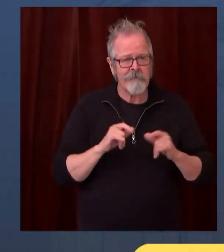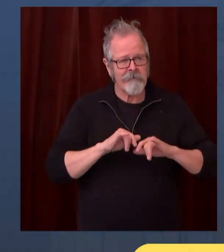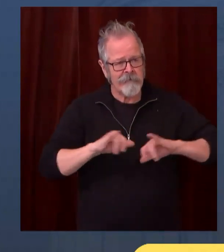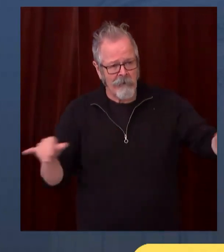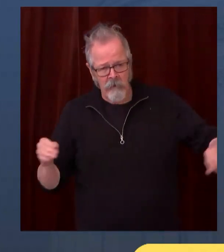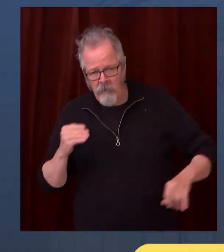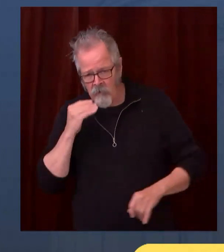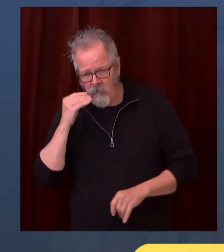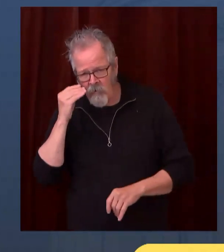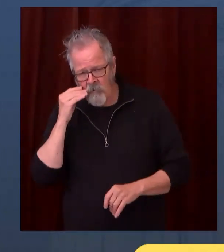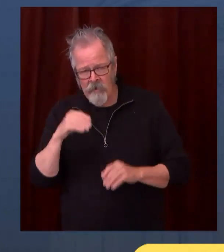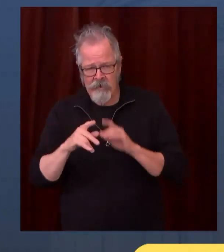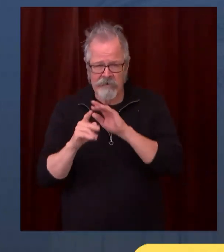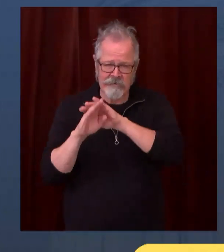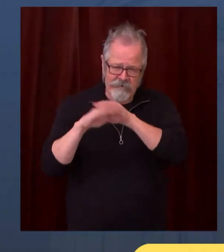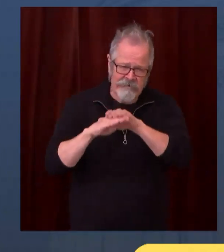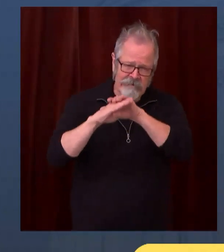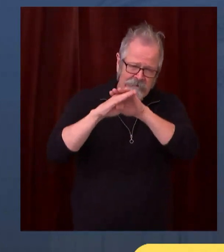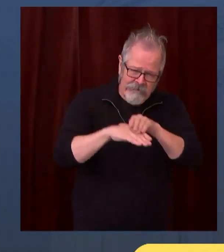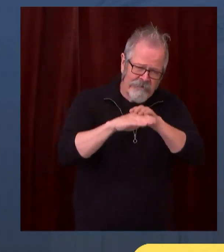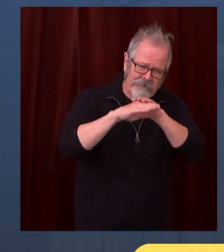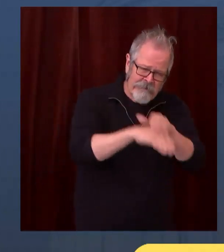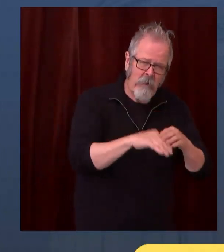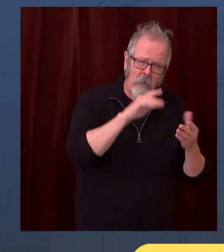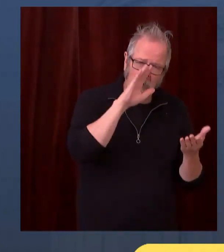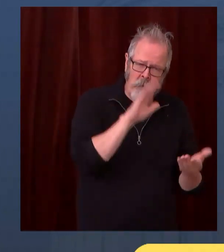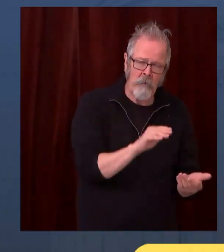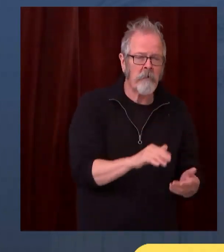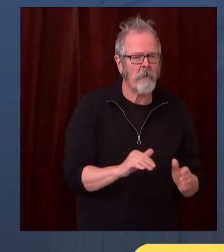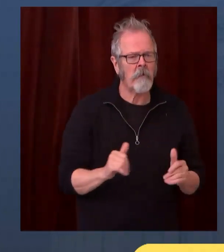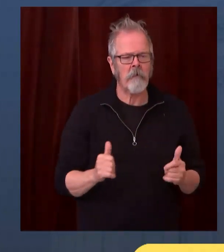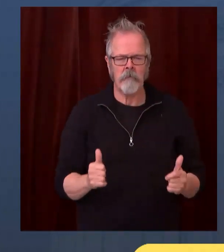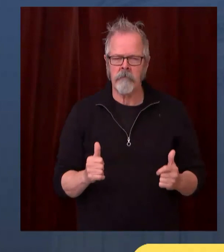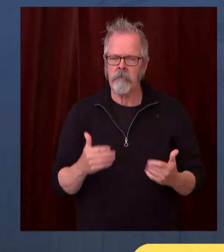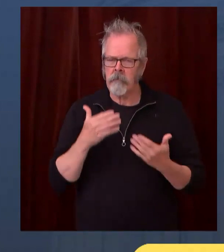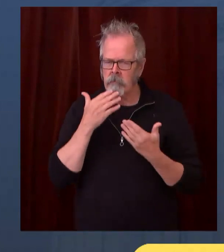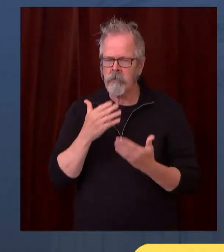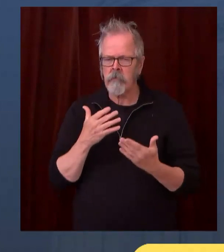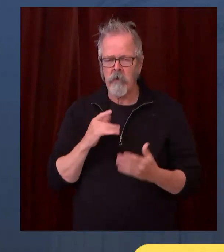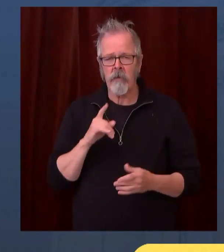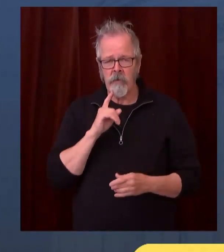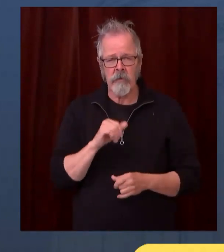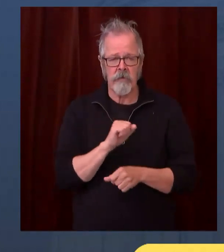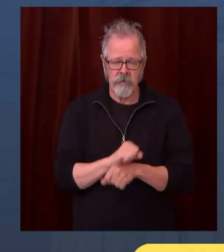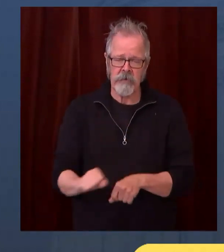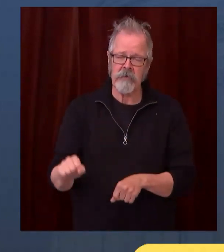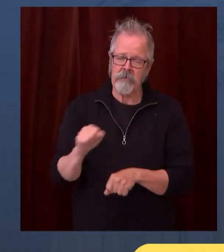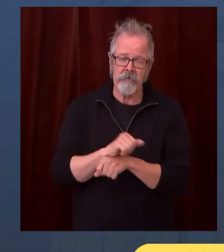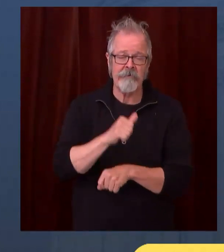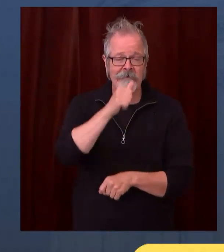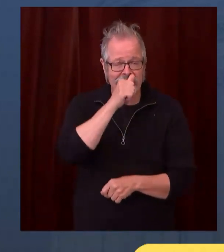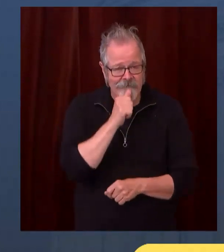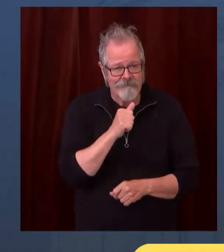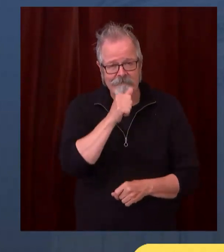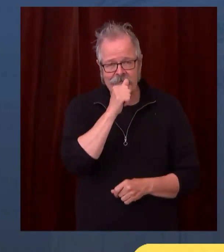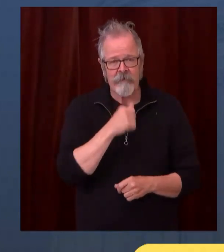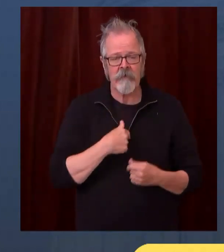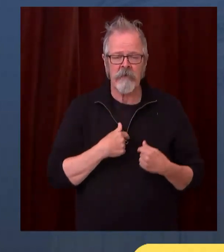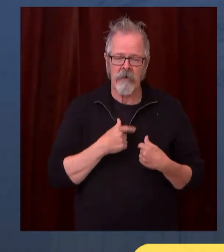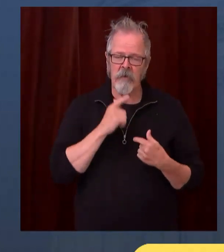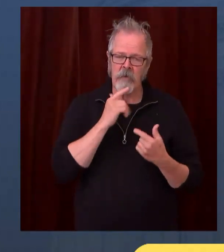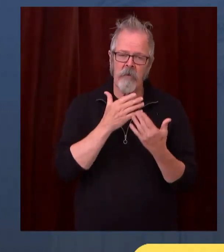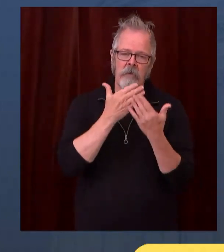effort means more people who have a chance to see the people they love. I think that's a pretty good thing for a state to do, and we're doing